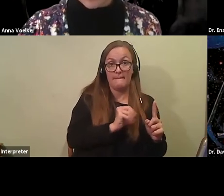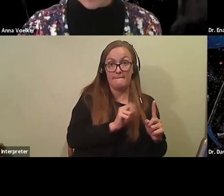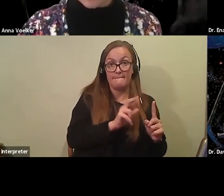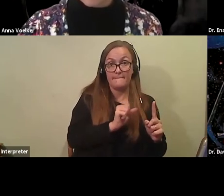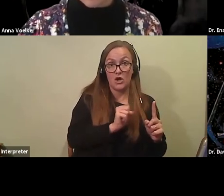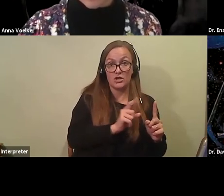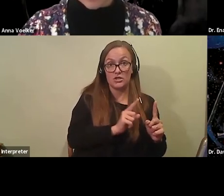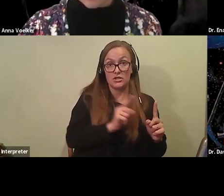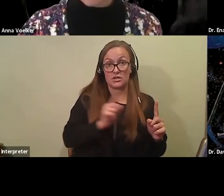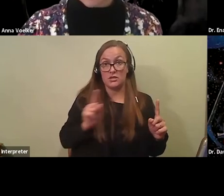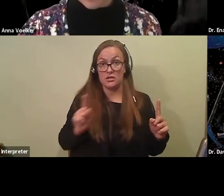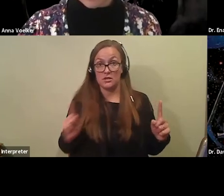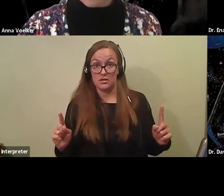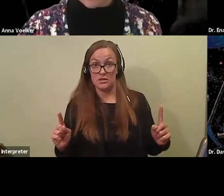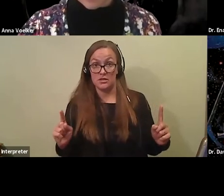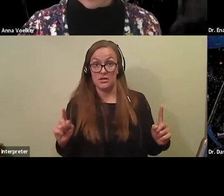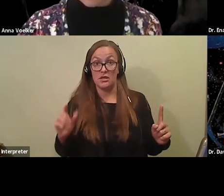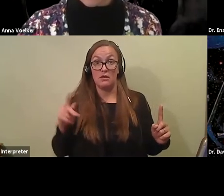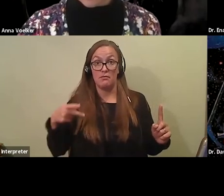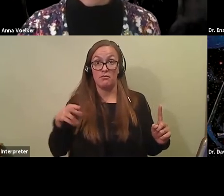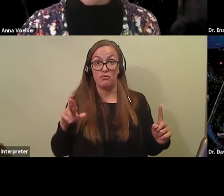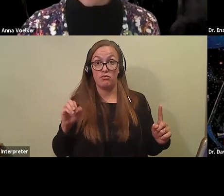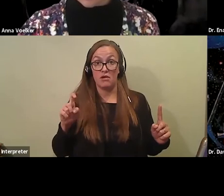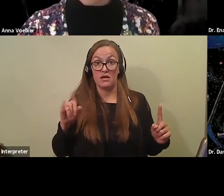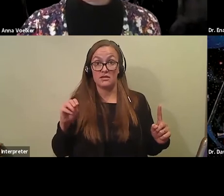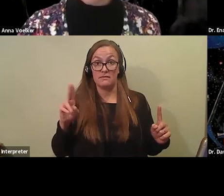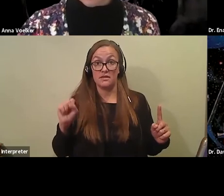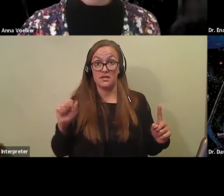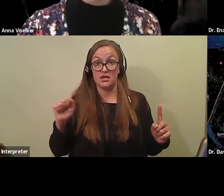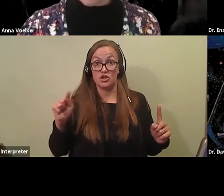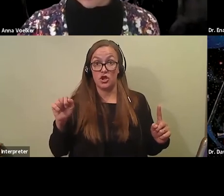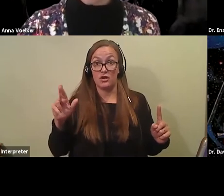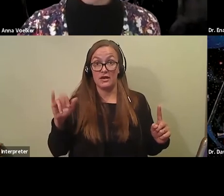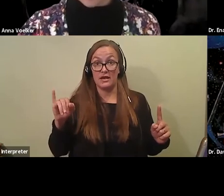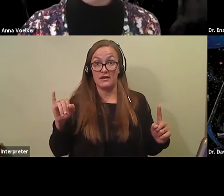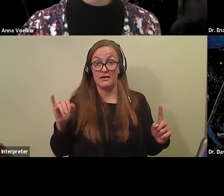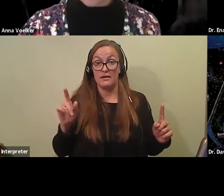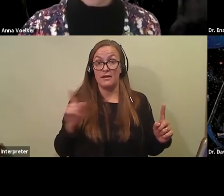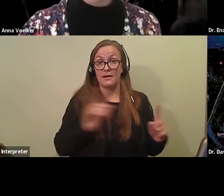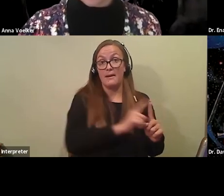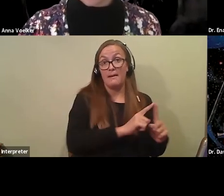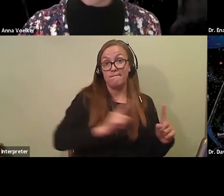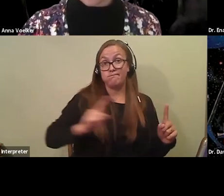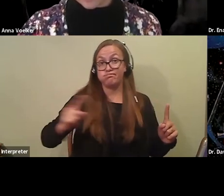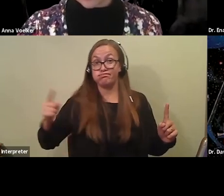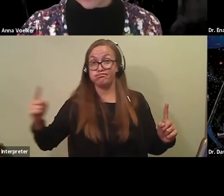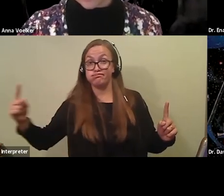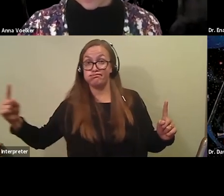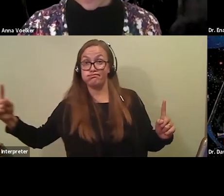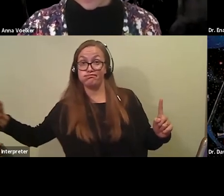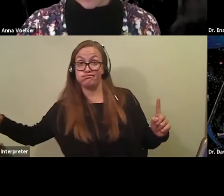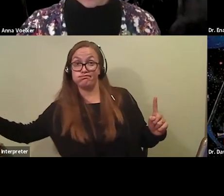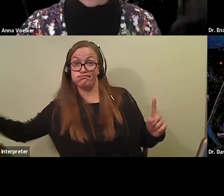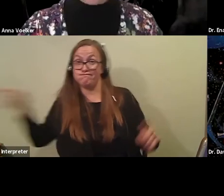several hundred thousand times the distance from here to Proxima Centauri, the nearest star. So